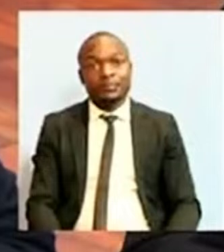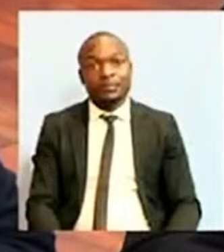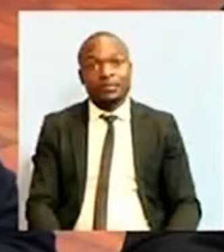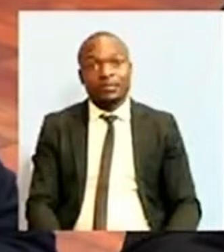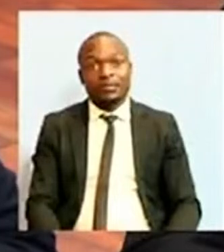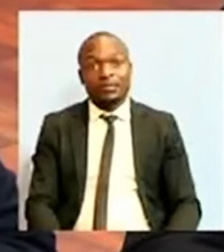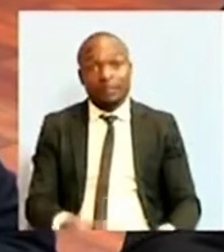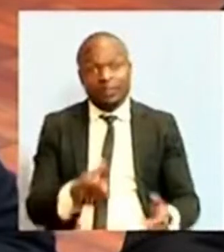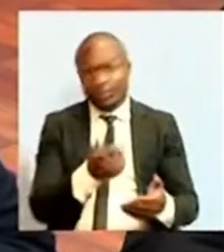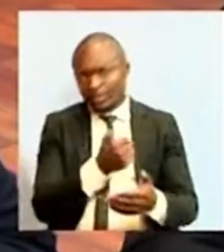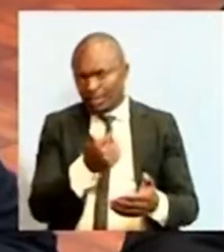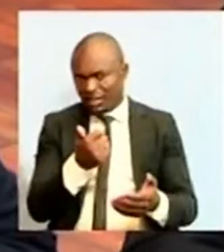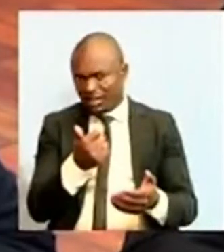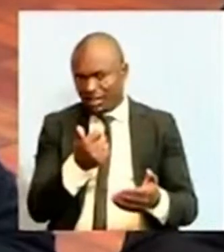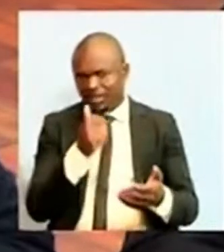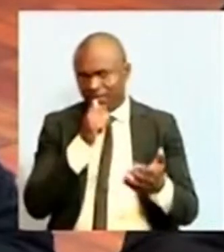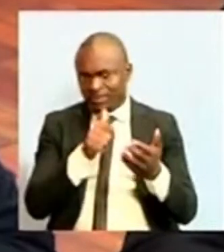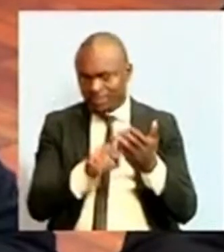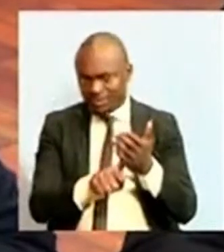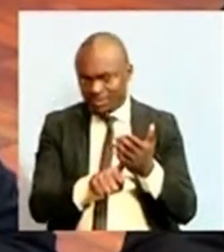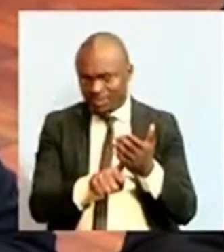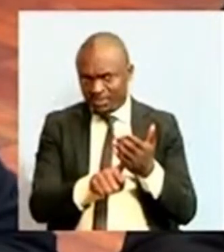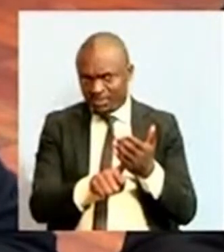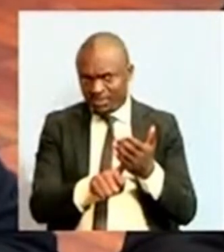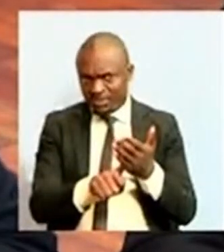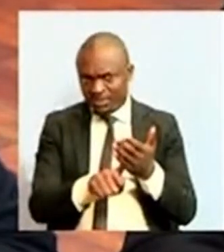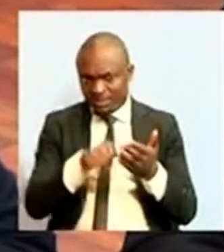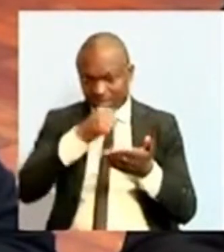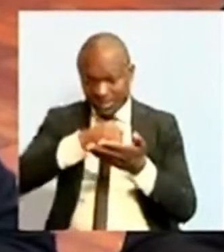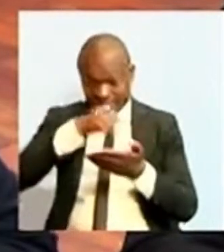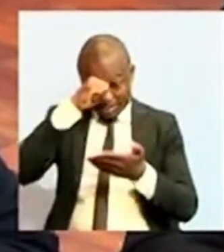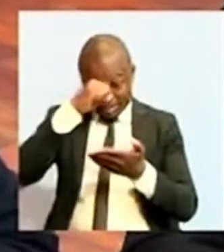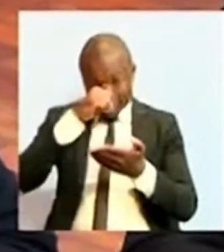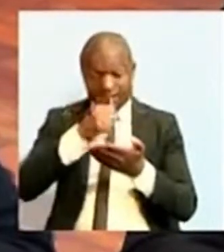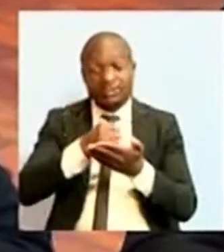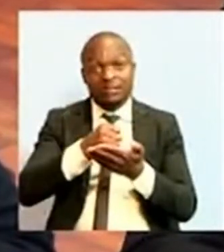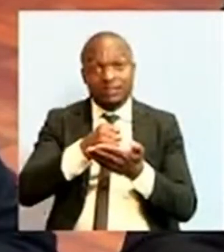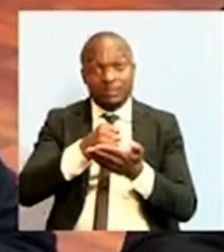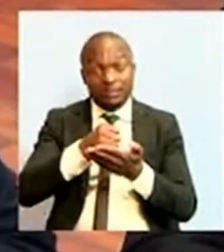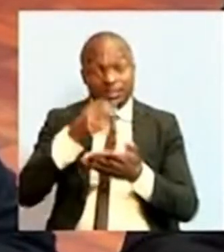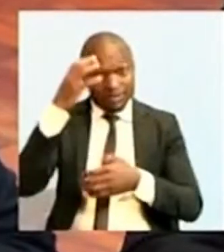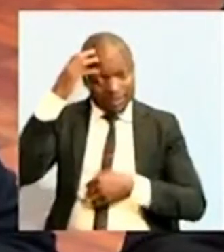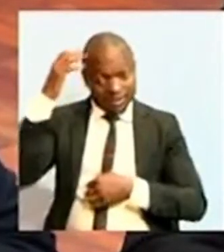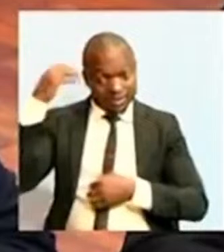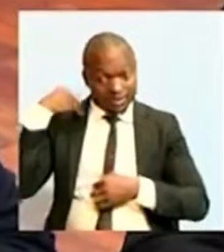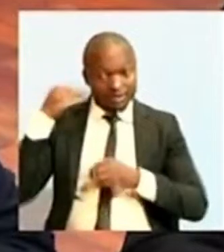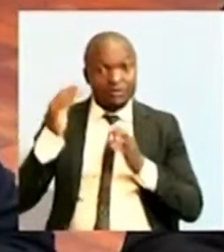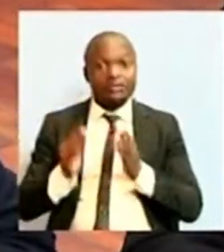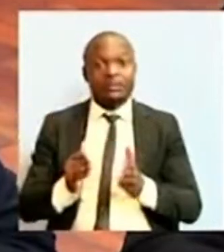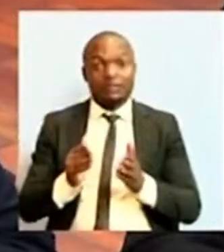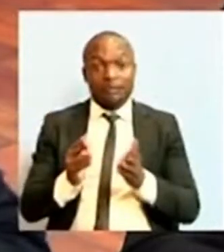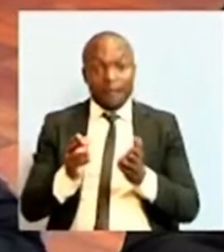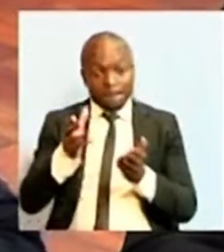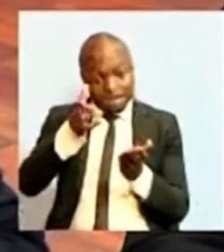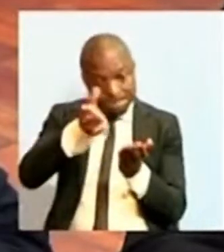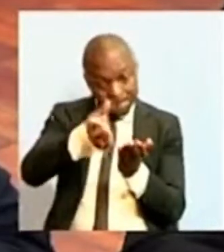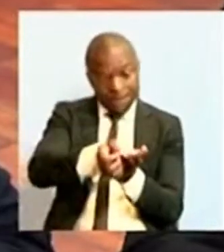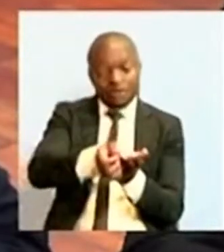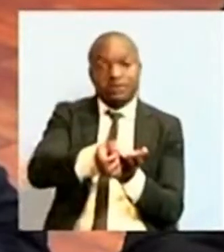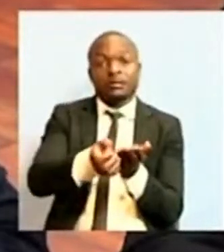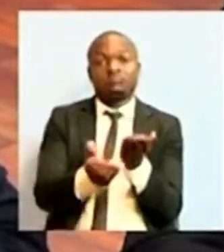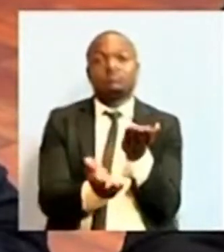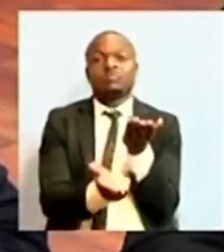letters of the said currently studying officers have been attached